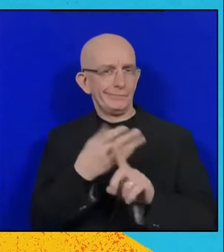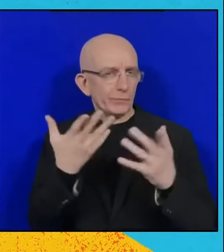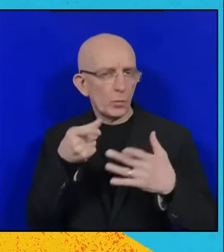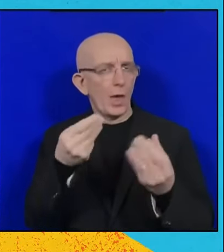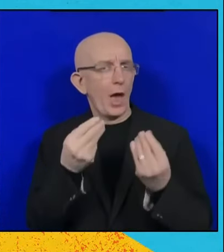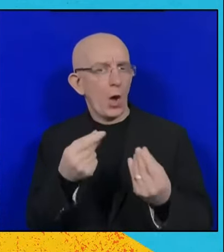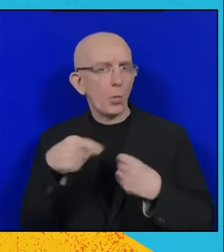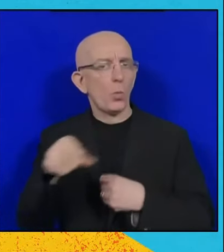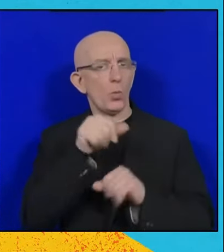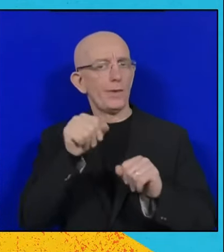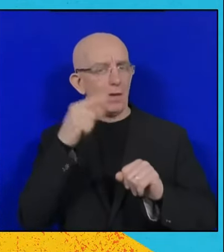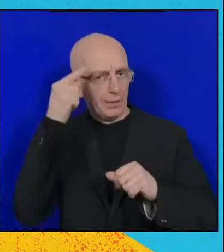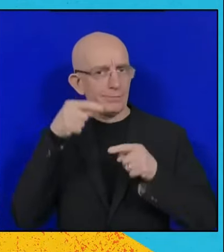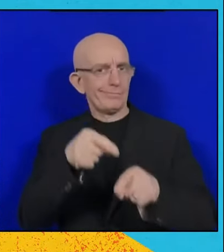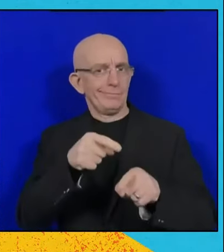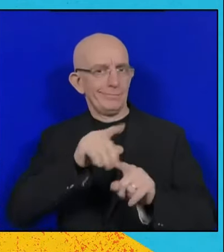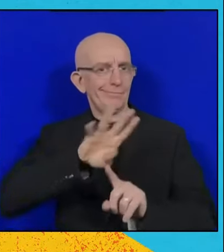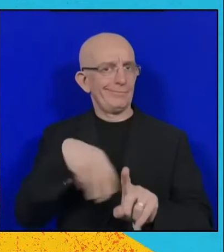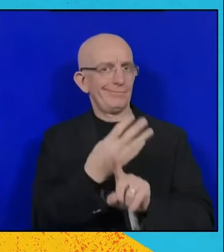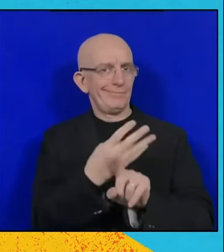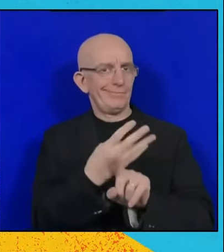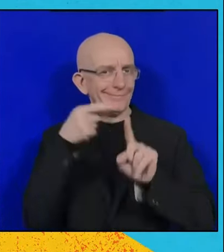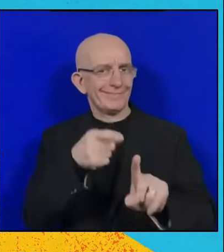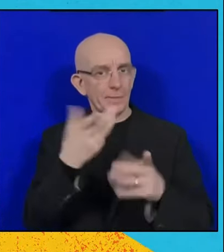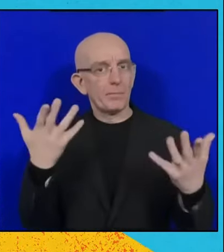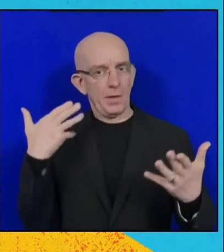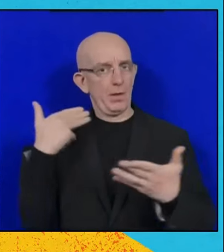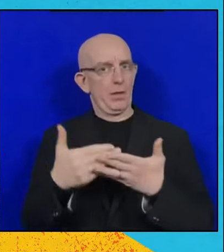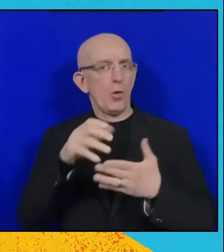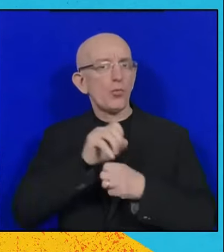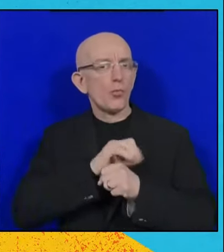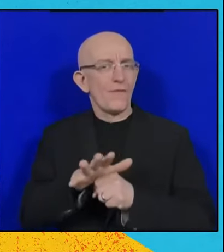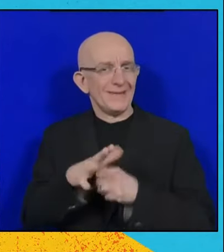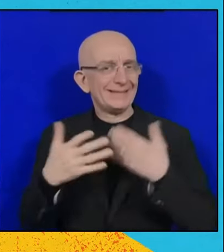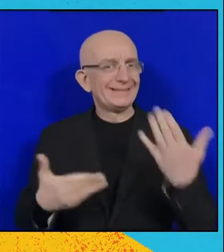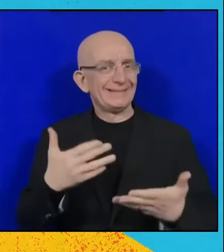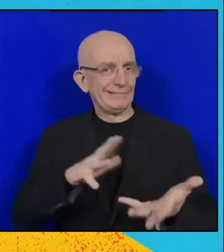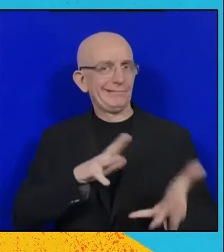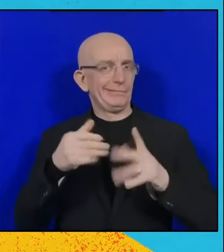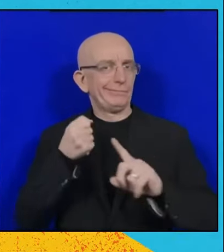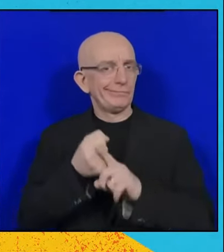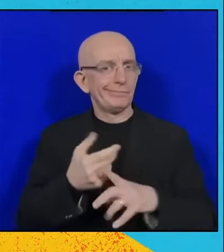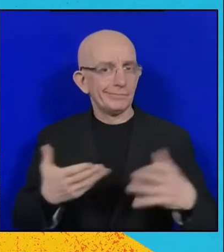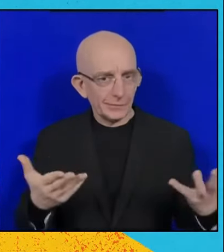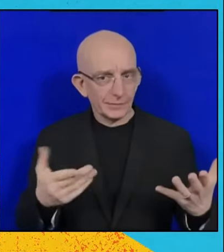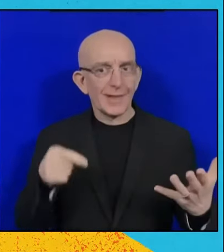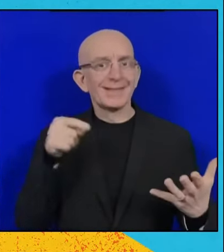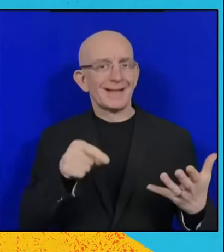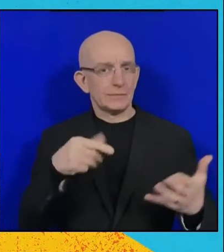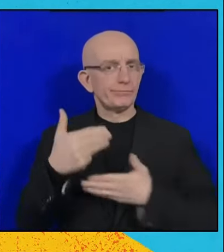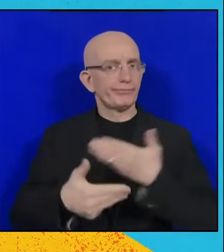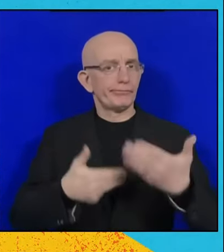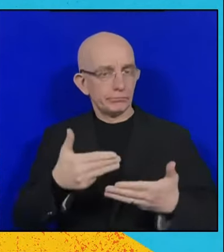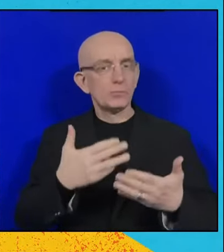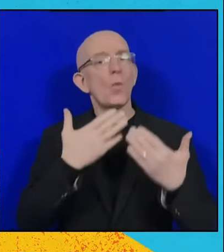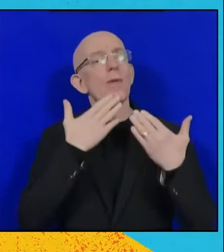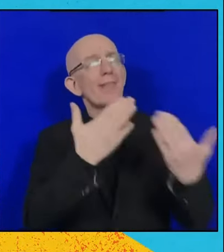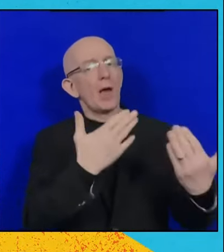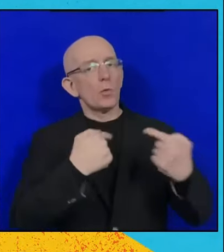my perspective, I think young people are critical stakeholders with at least five roles that can be played in achieving the